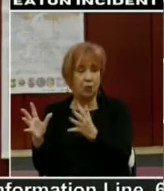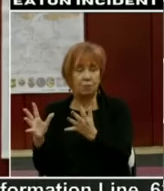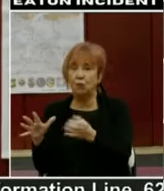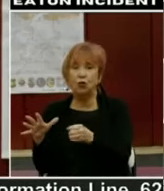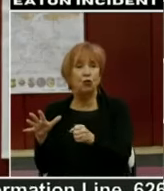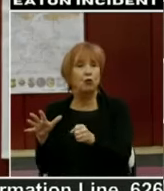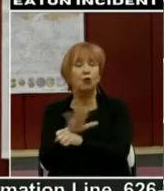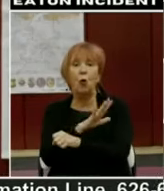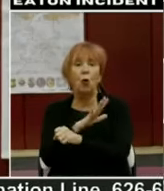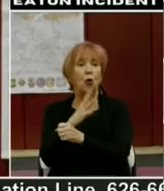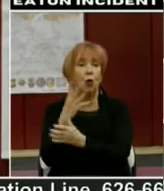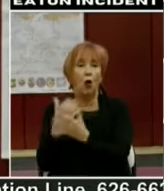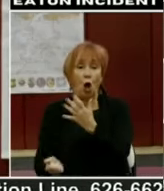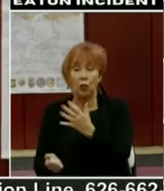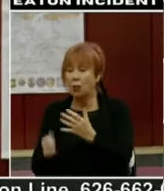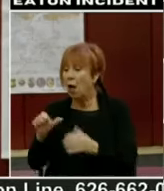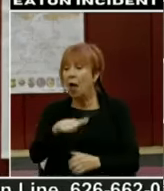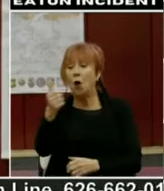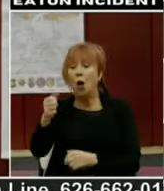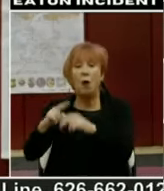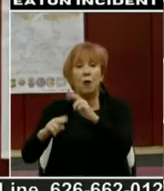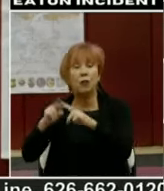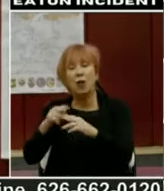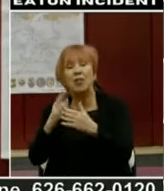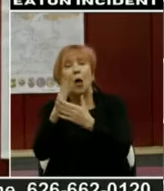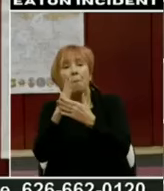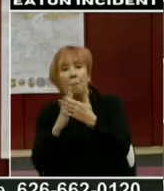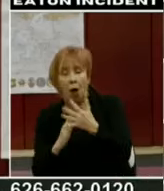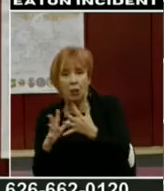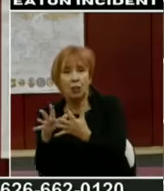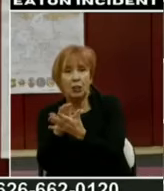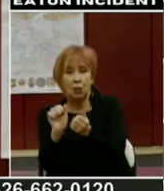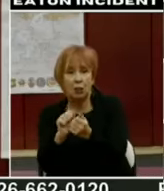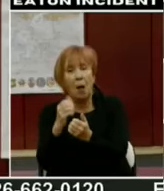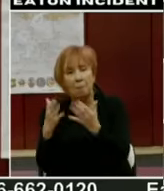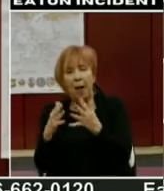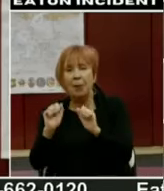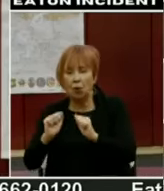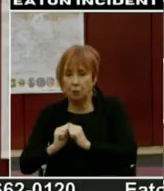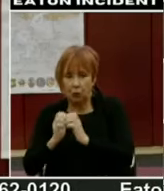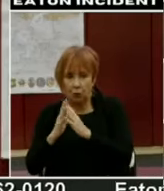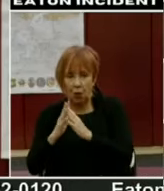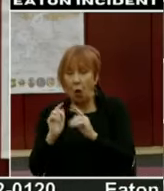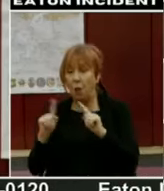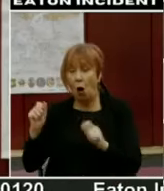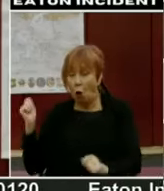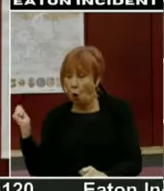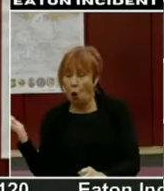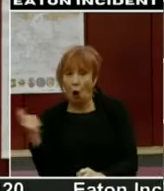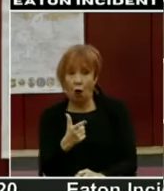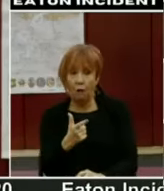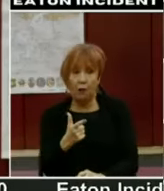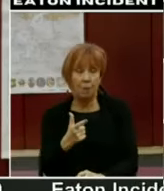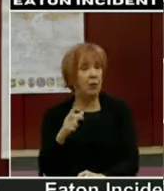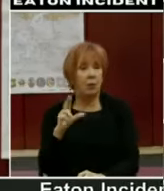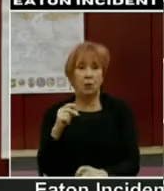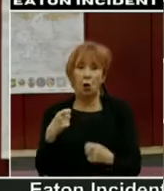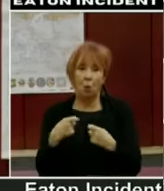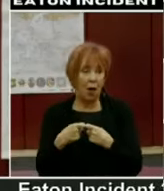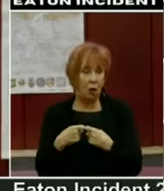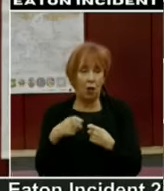some structures that are partially burned and may be recoverable, but they are all in a state of no power, no